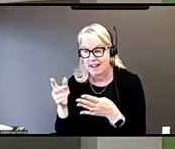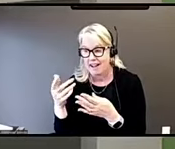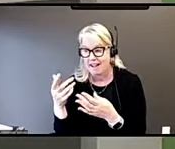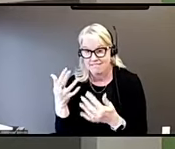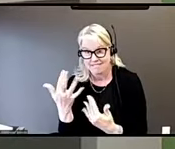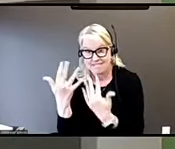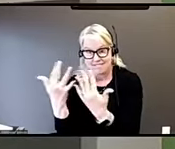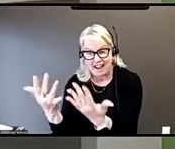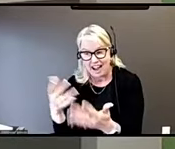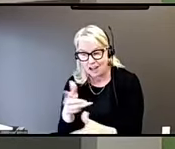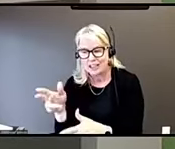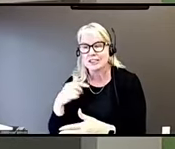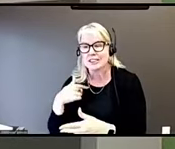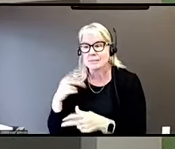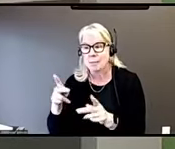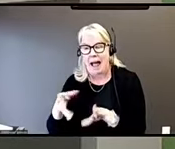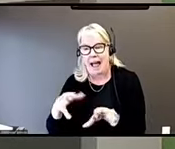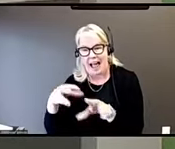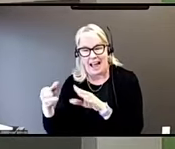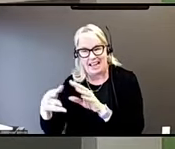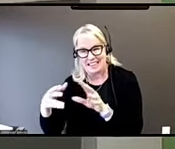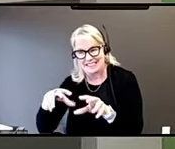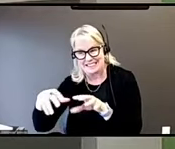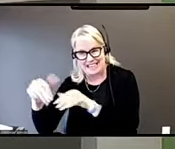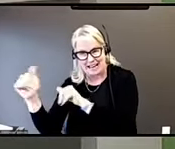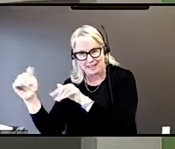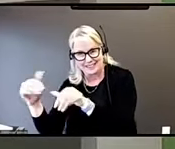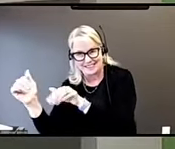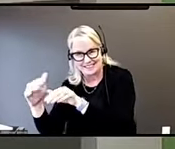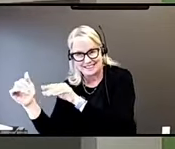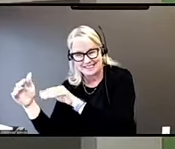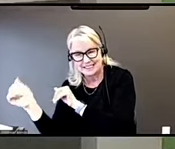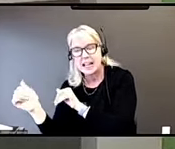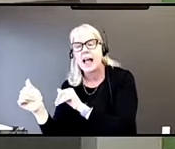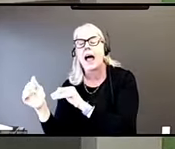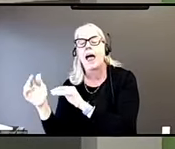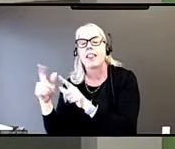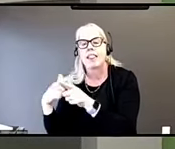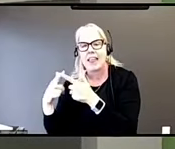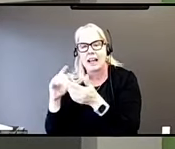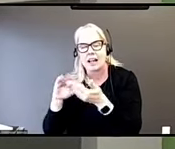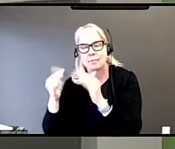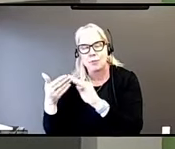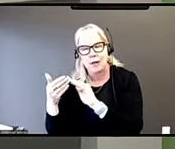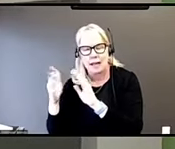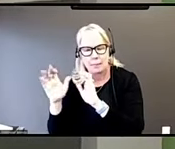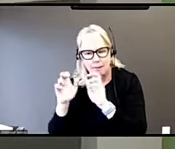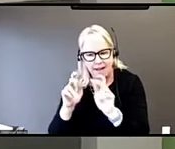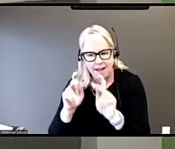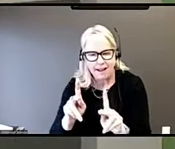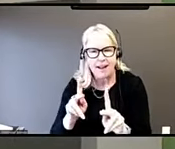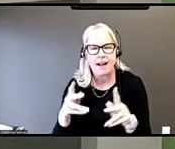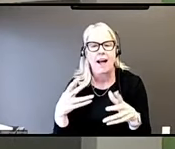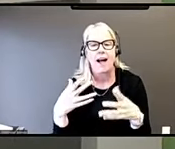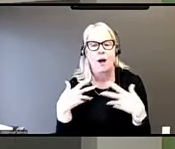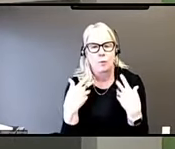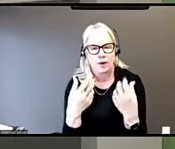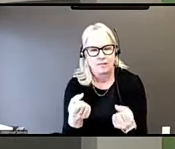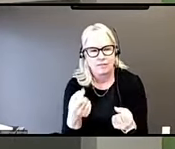wide-scale evacuation to community return and recovery. We want to let people know everything that we